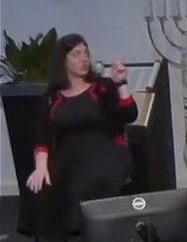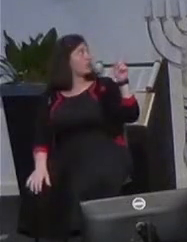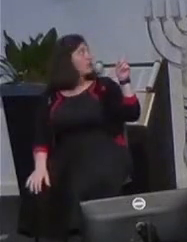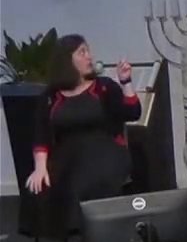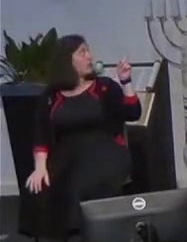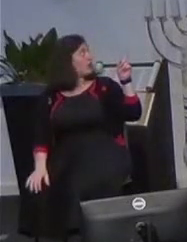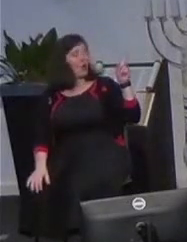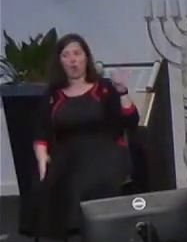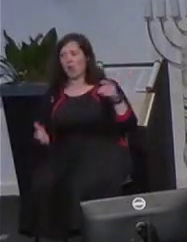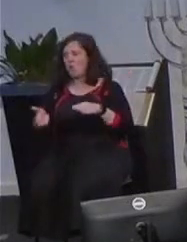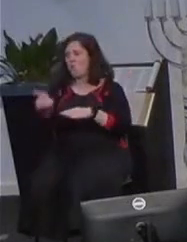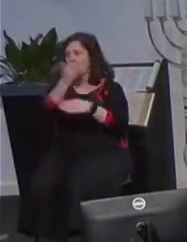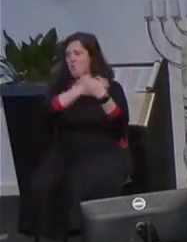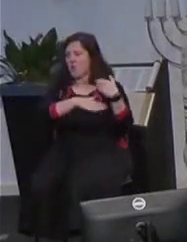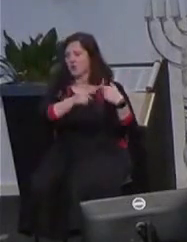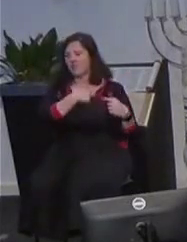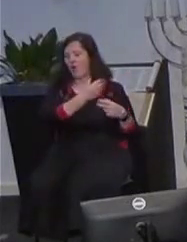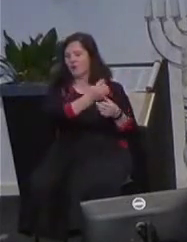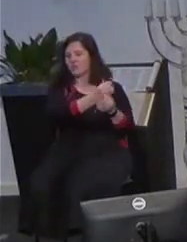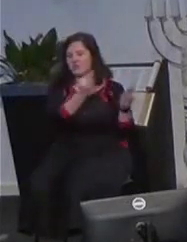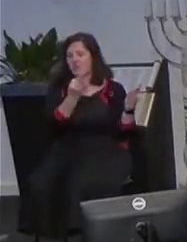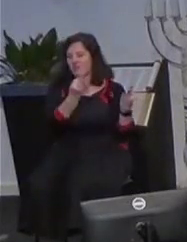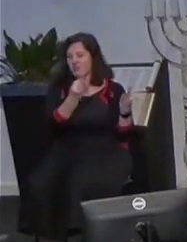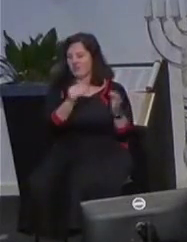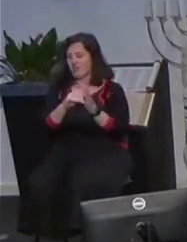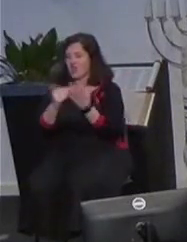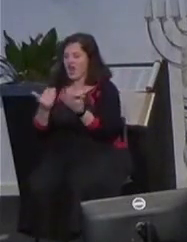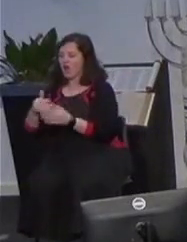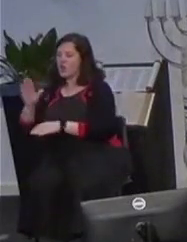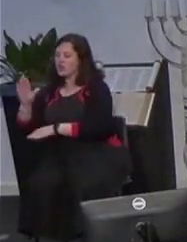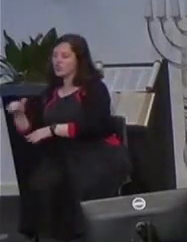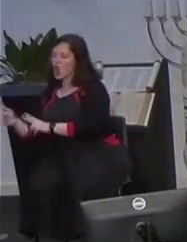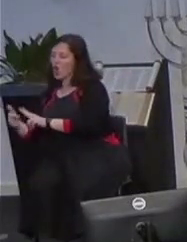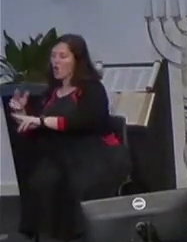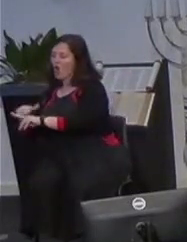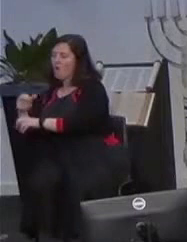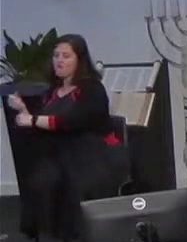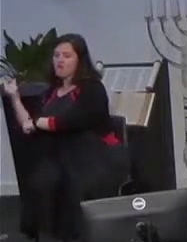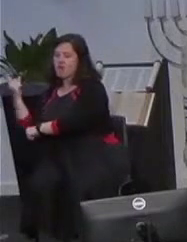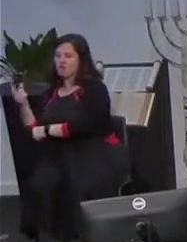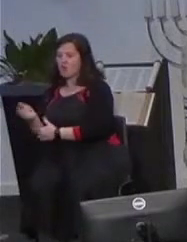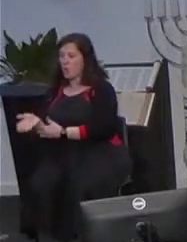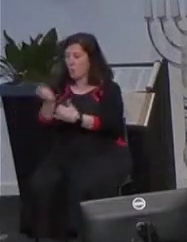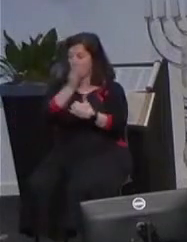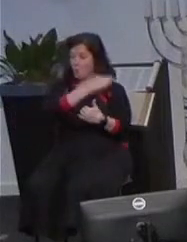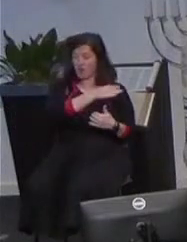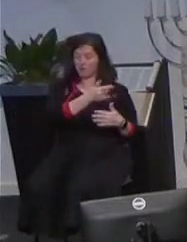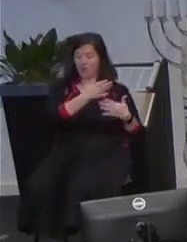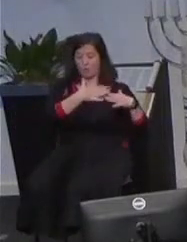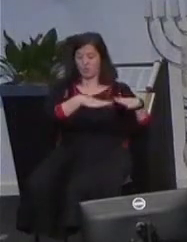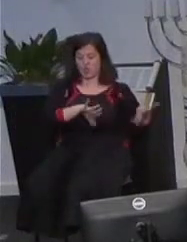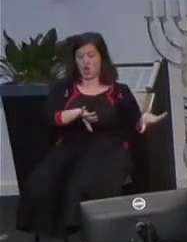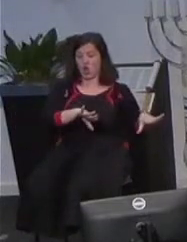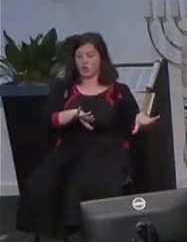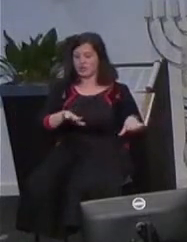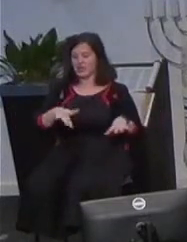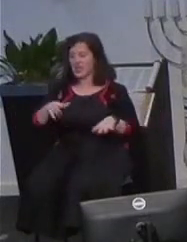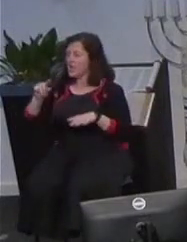Once I was nothing, now I'm a child of God. Once I was lost, now God's mercy has found